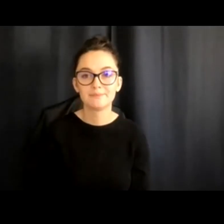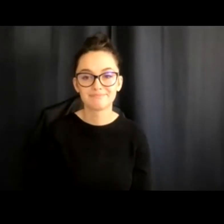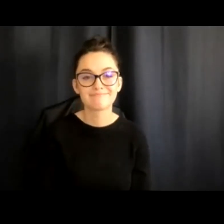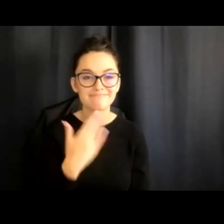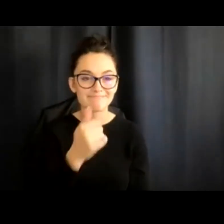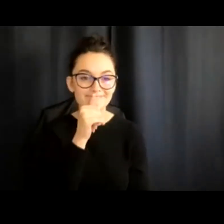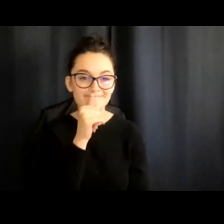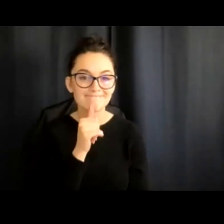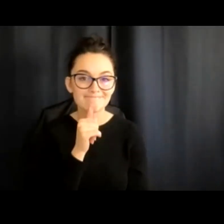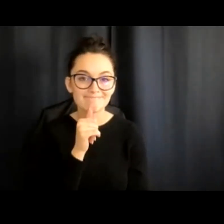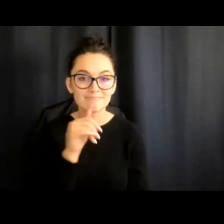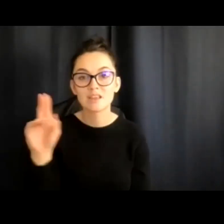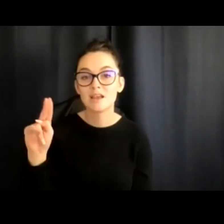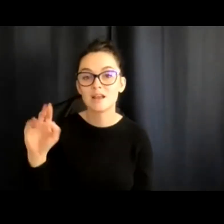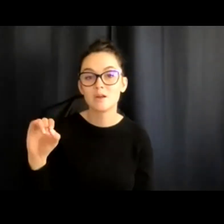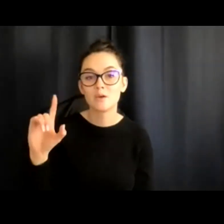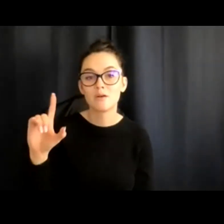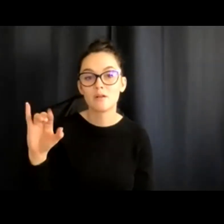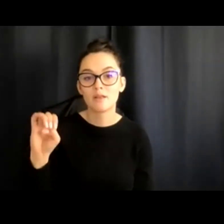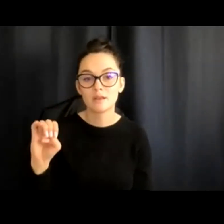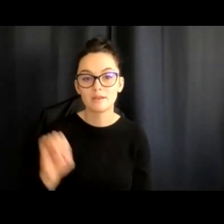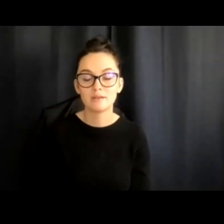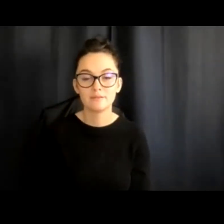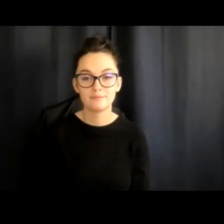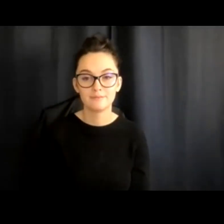about Nolly?